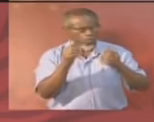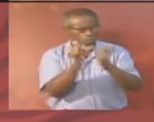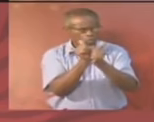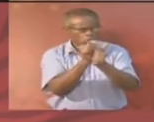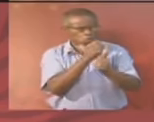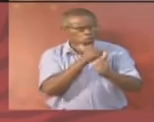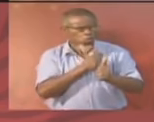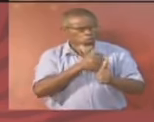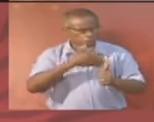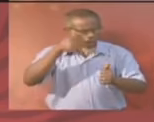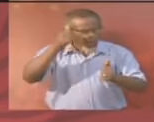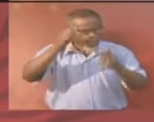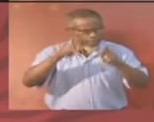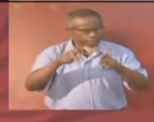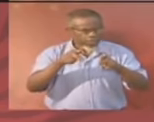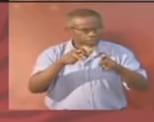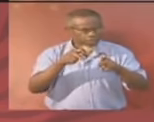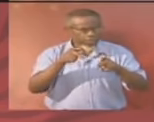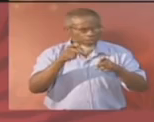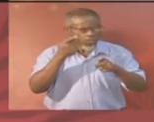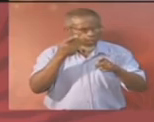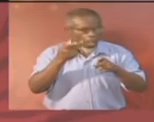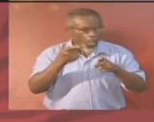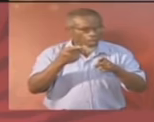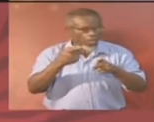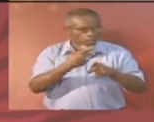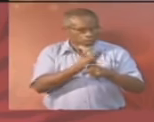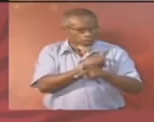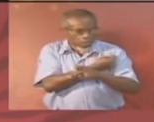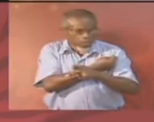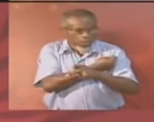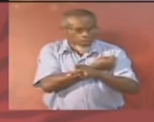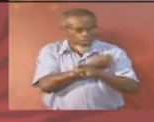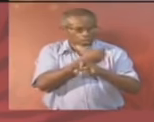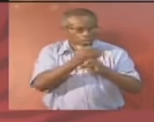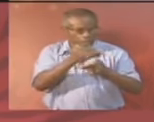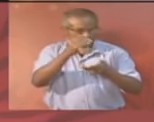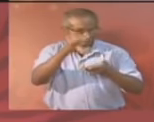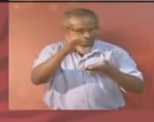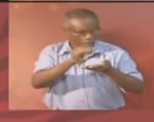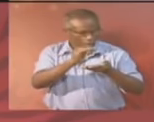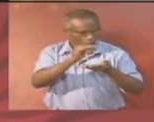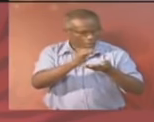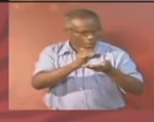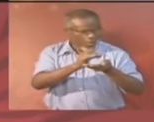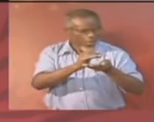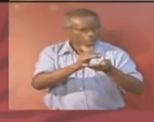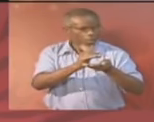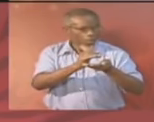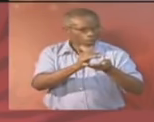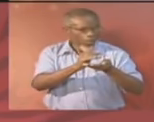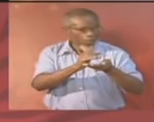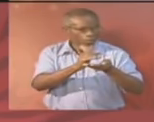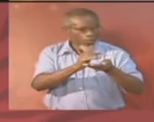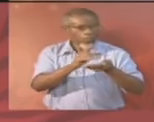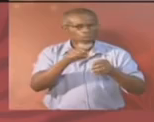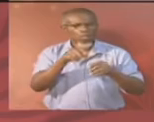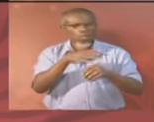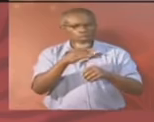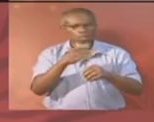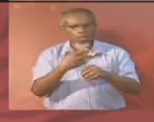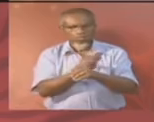rapidly declined following the initiation of their vaccination program. And the vaccination program targeted the elderly first, and it